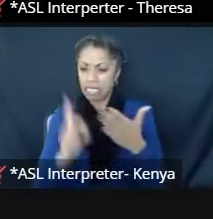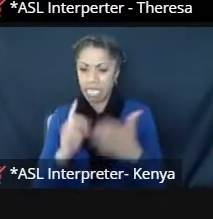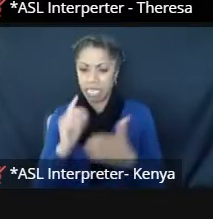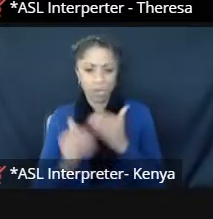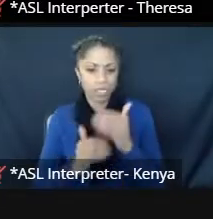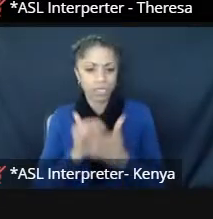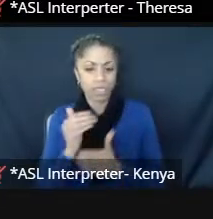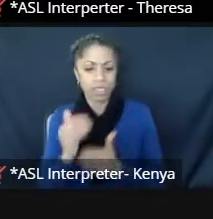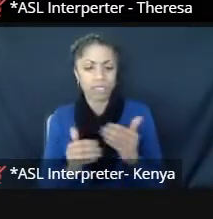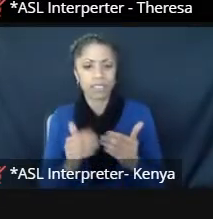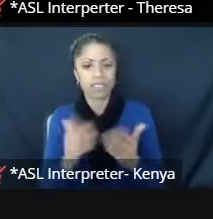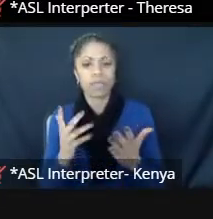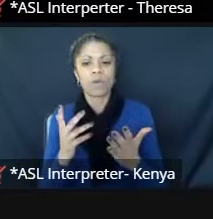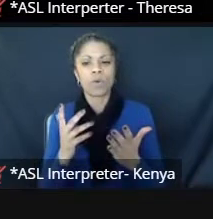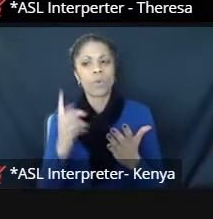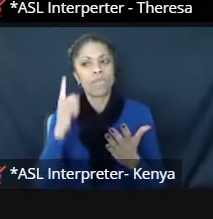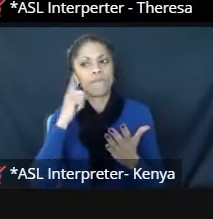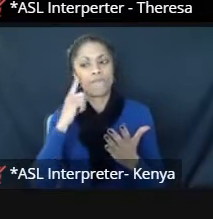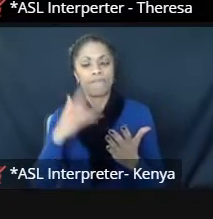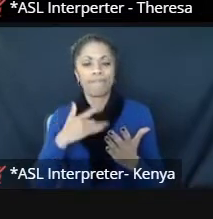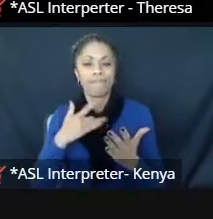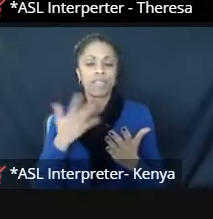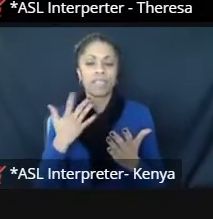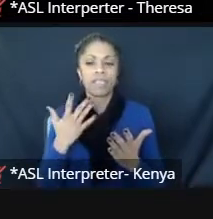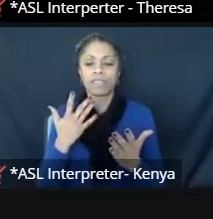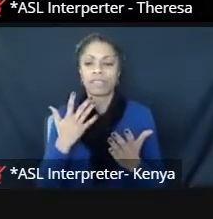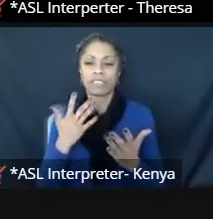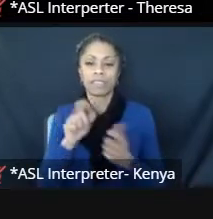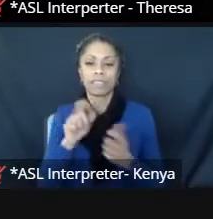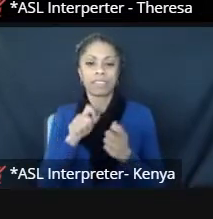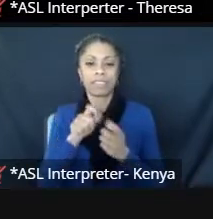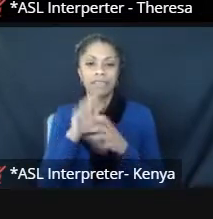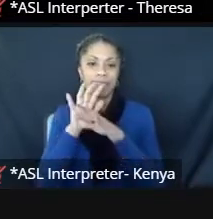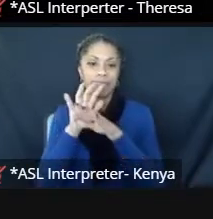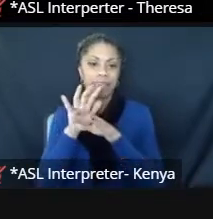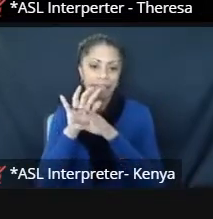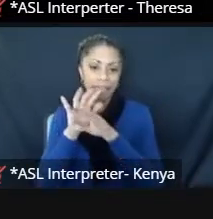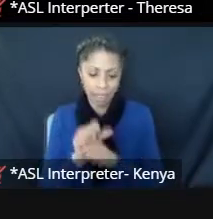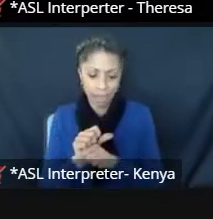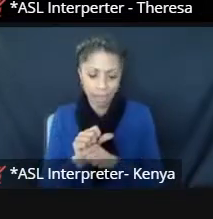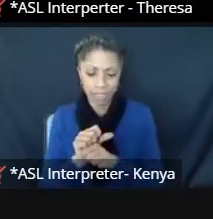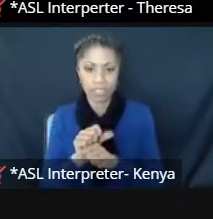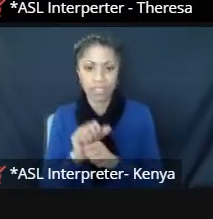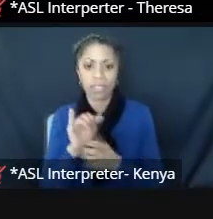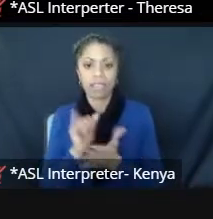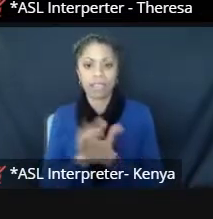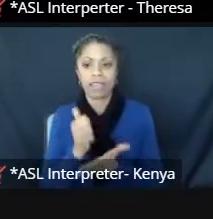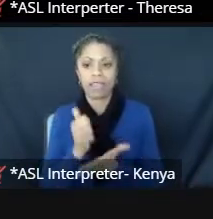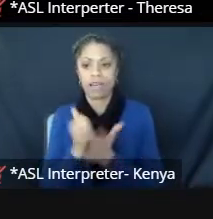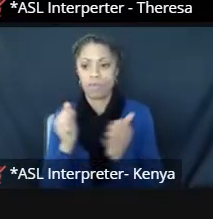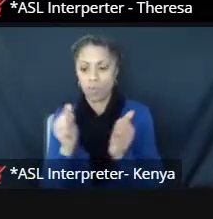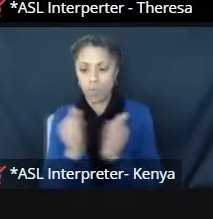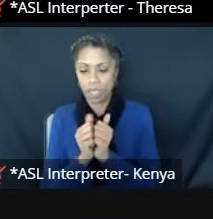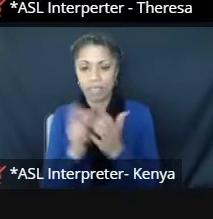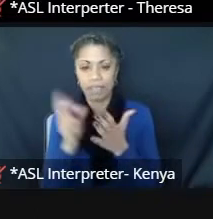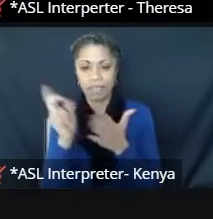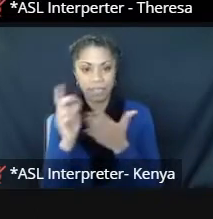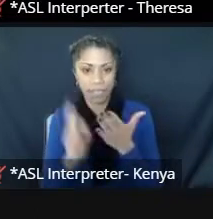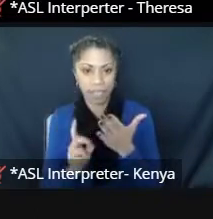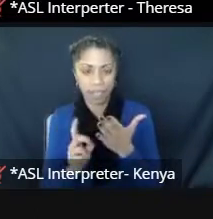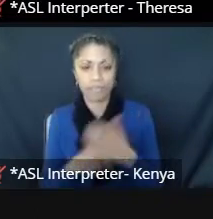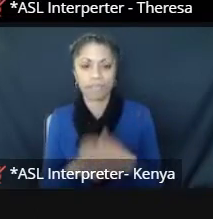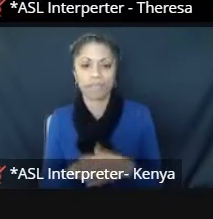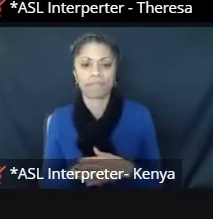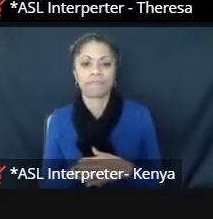habits that help enable really inclusive, thoughtful design. The first habit that we want to highlight